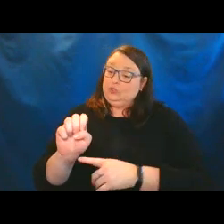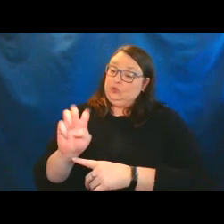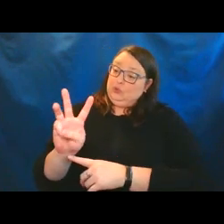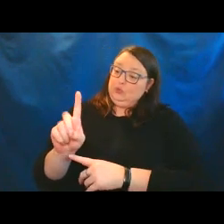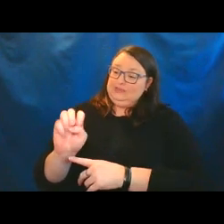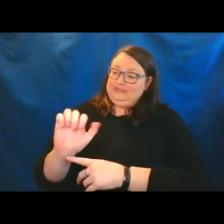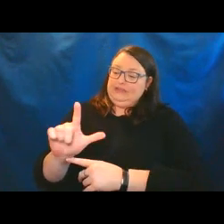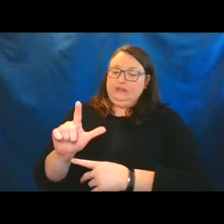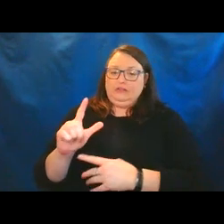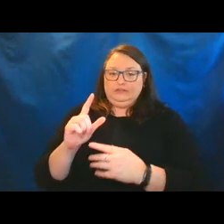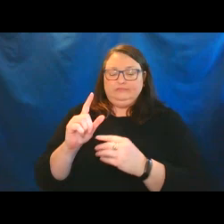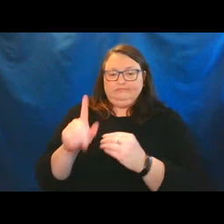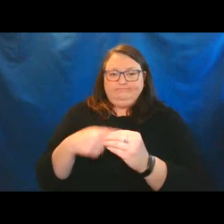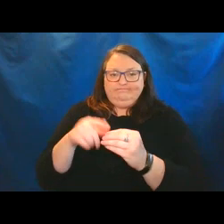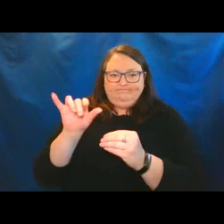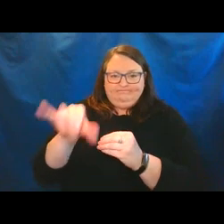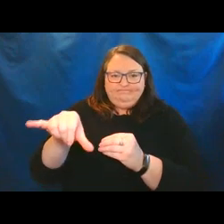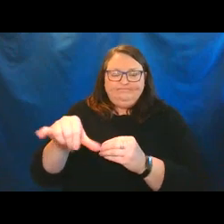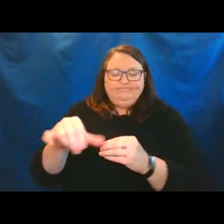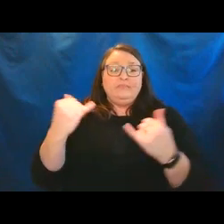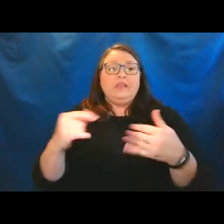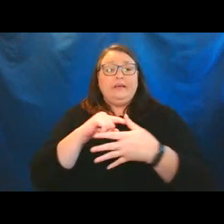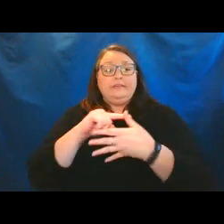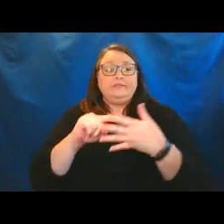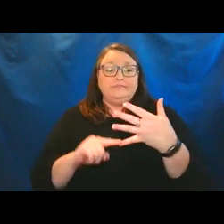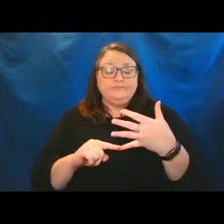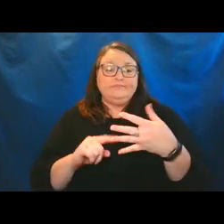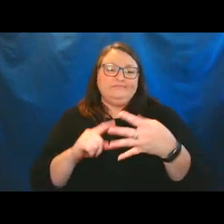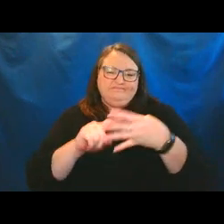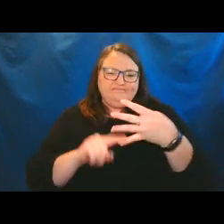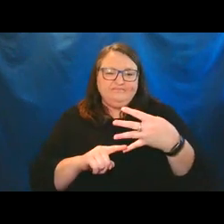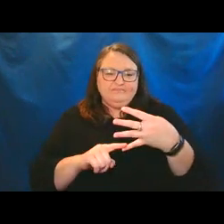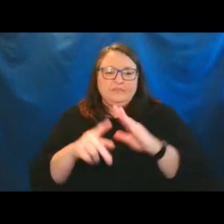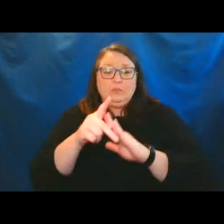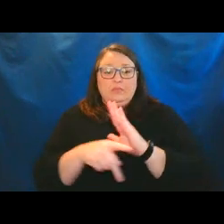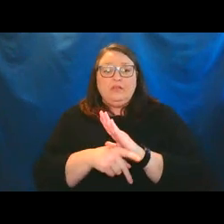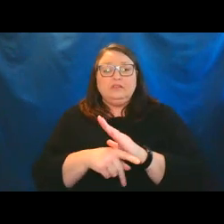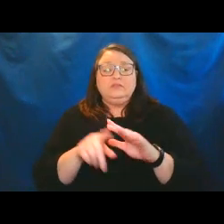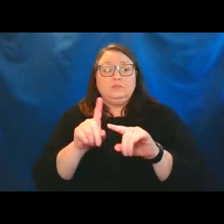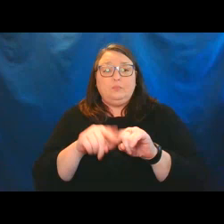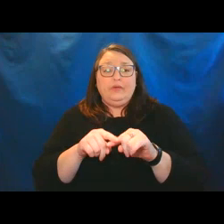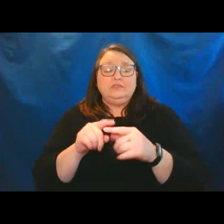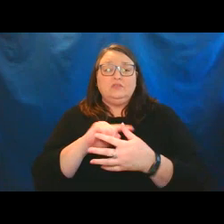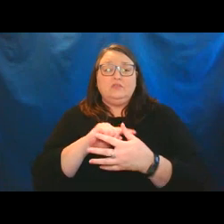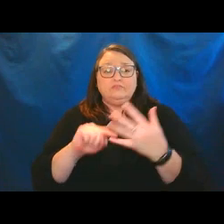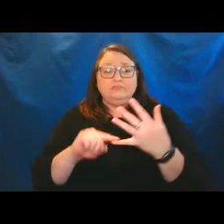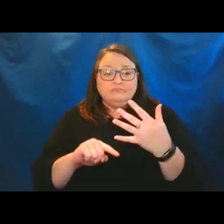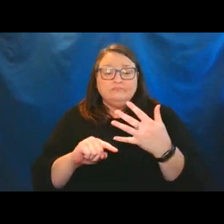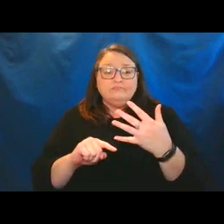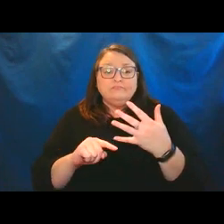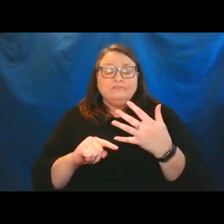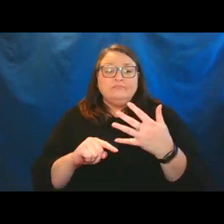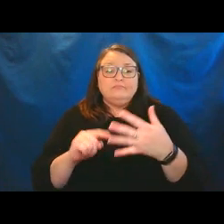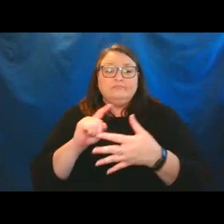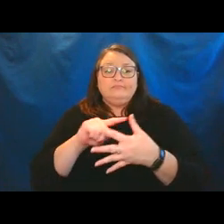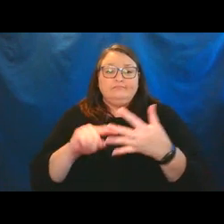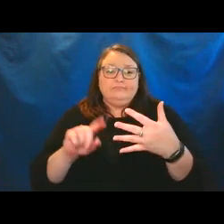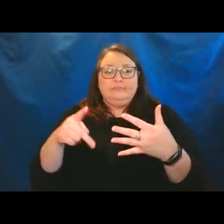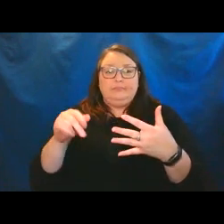The pillars of the Green New Deal, all of the policies are based on these 5